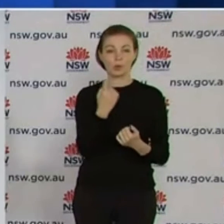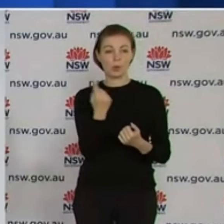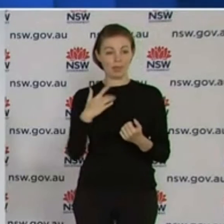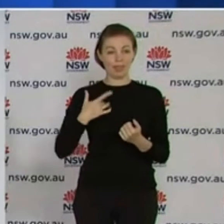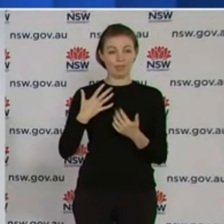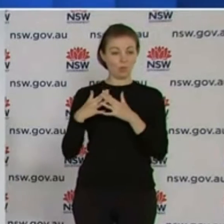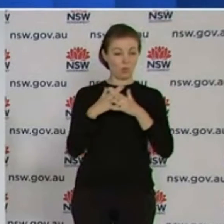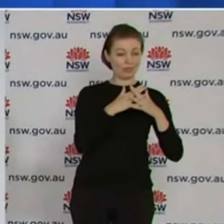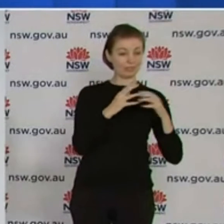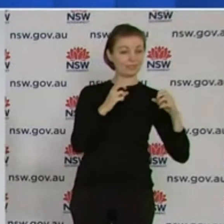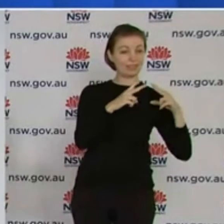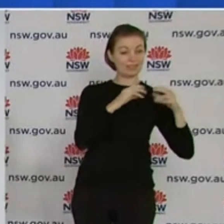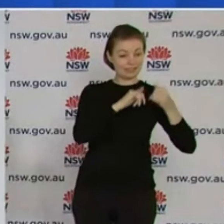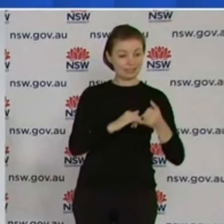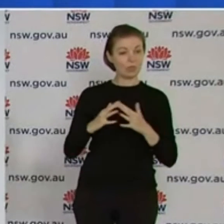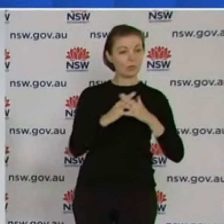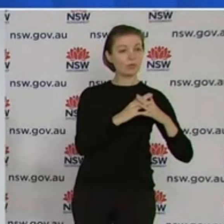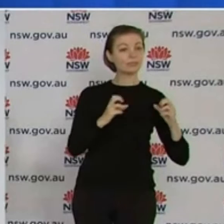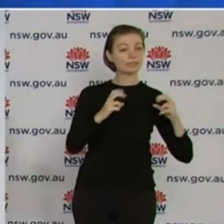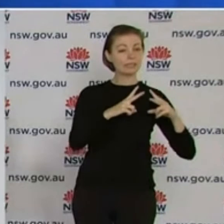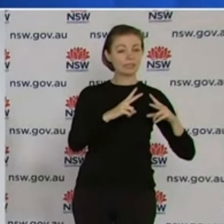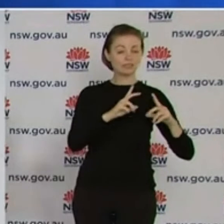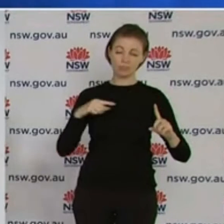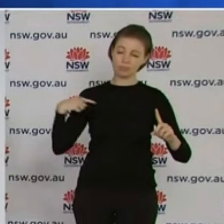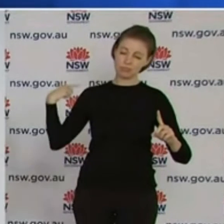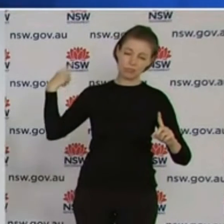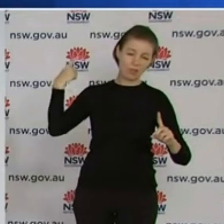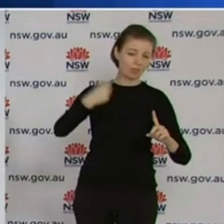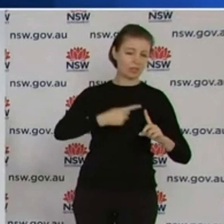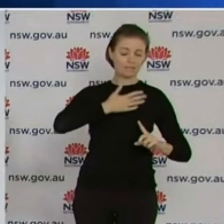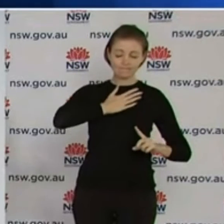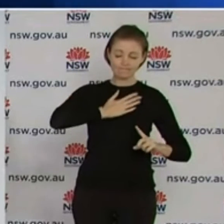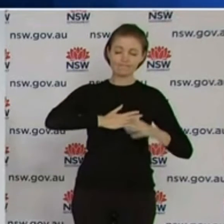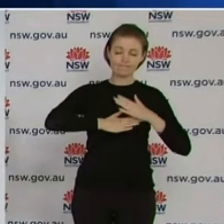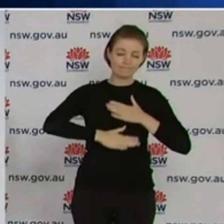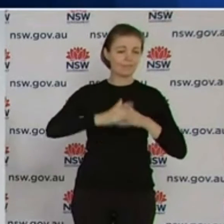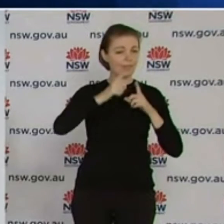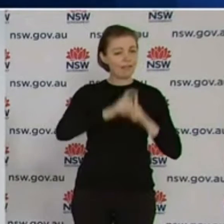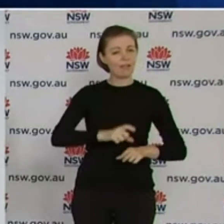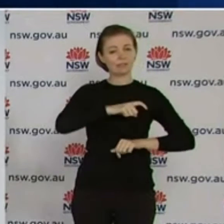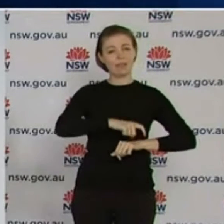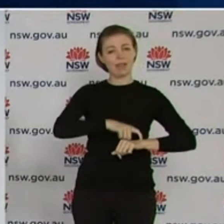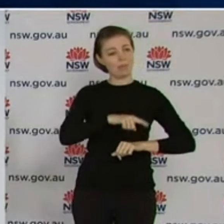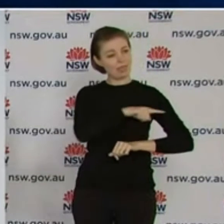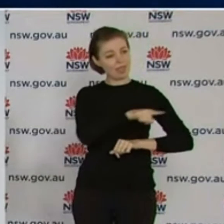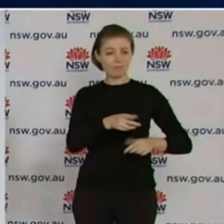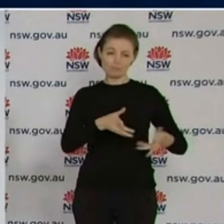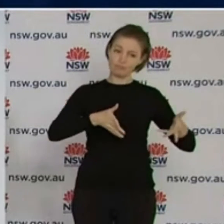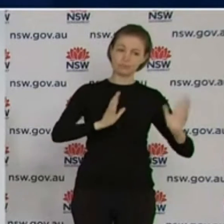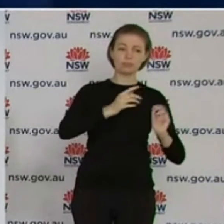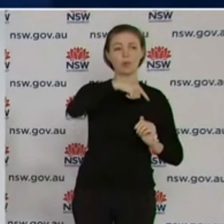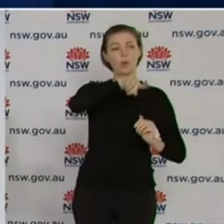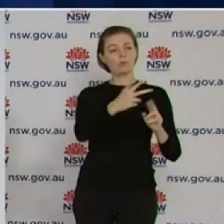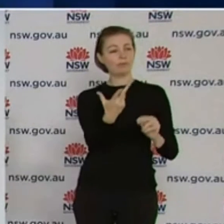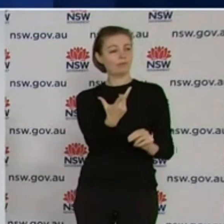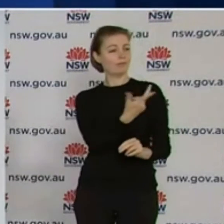Western and Southwestern Sydney who've been doing it tough for so long. They have led the way in our vaccination rates. They have shown us the